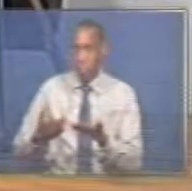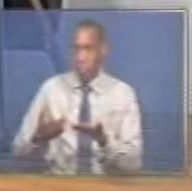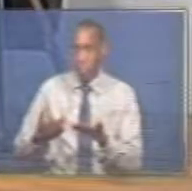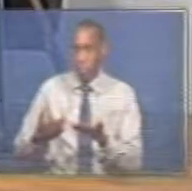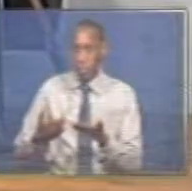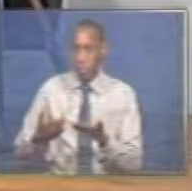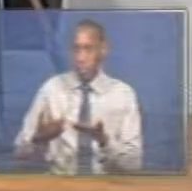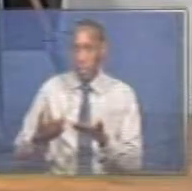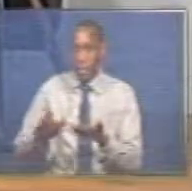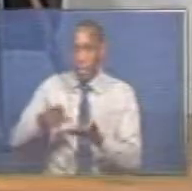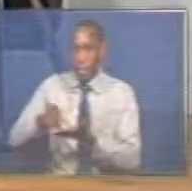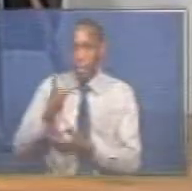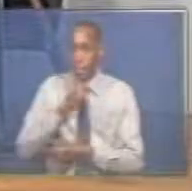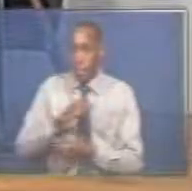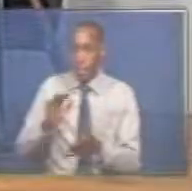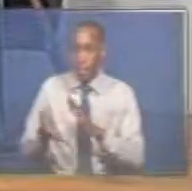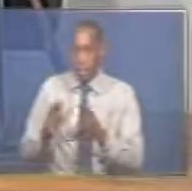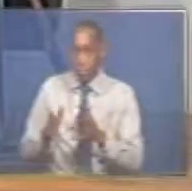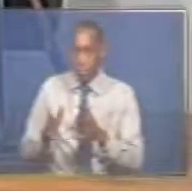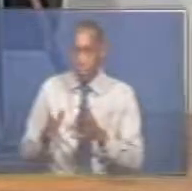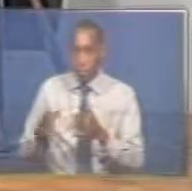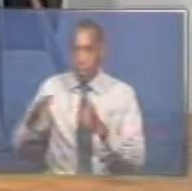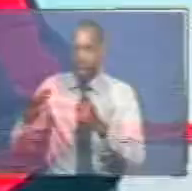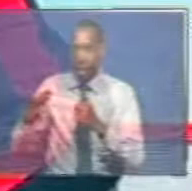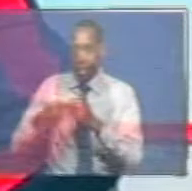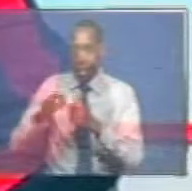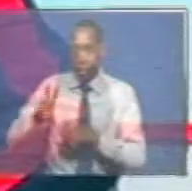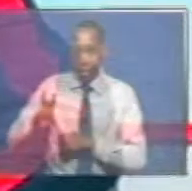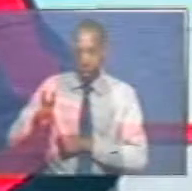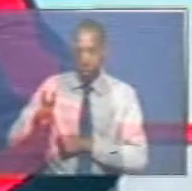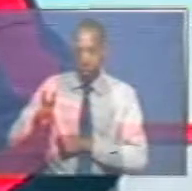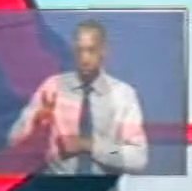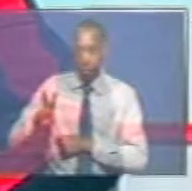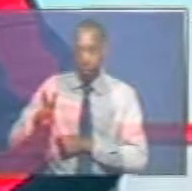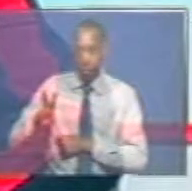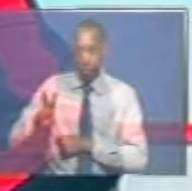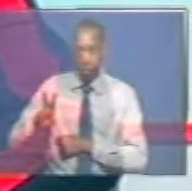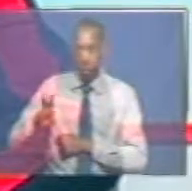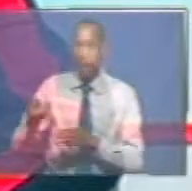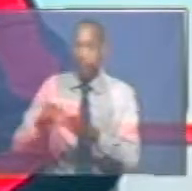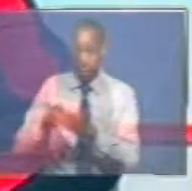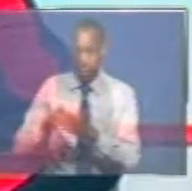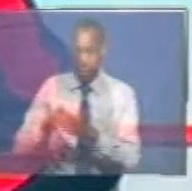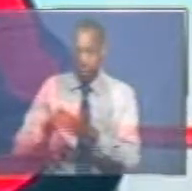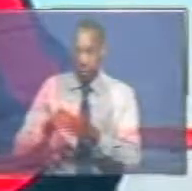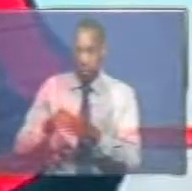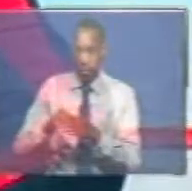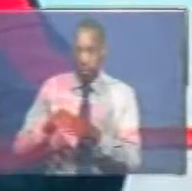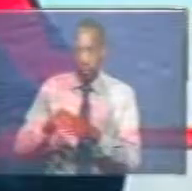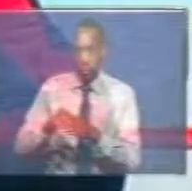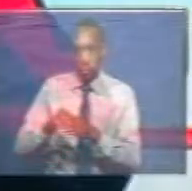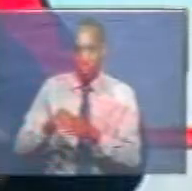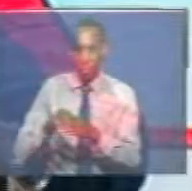paid the subscription fee. Mm-hmm. Currently, we are at 82. 82. 82 members. Mm-hmm. And